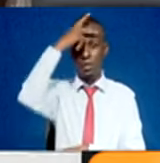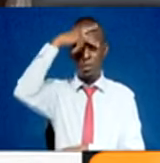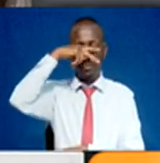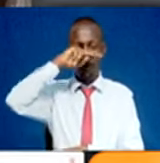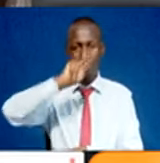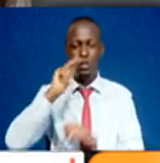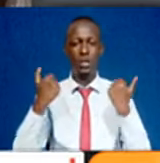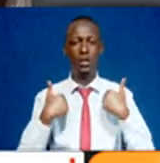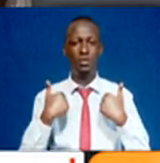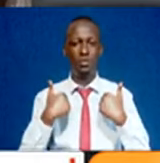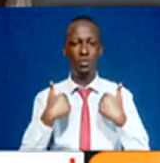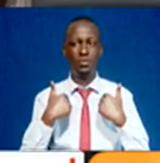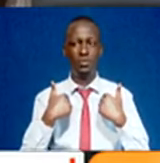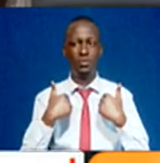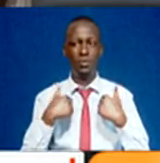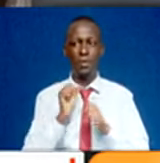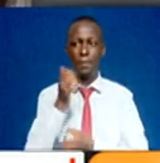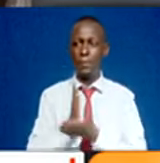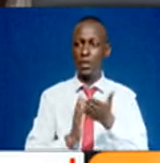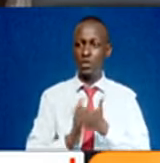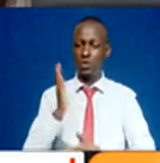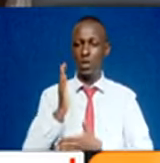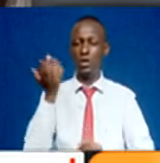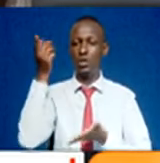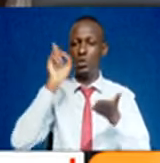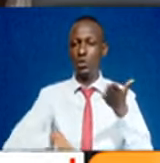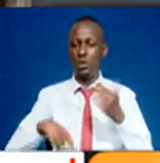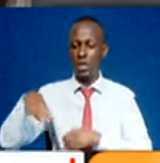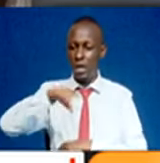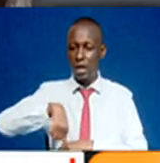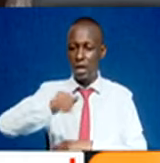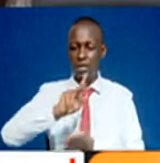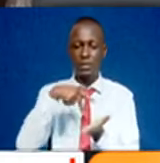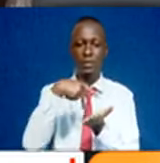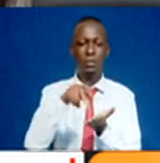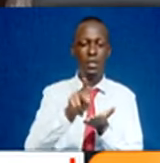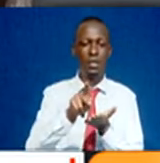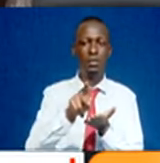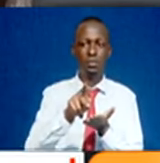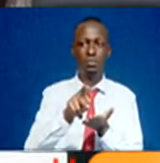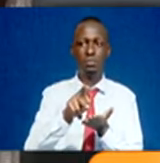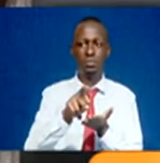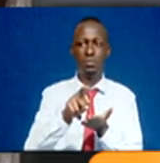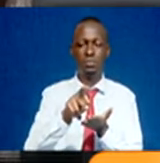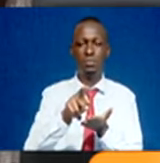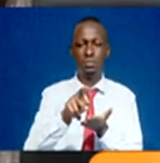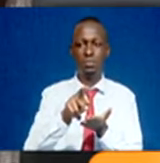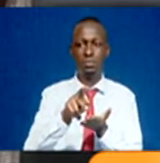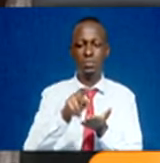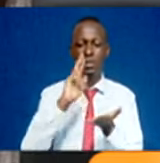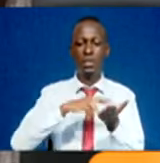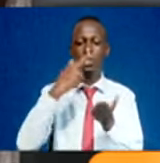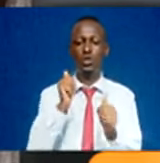that will ensure that we remunerate the one resource that controls other